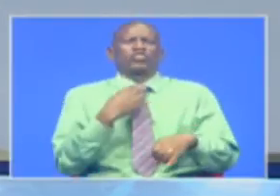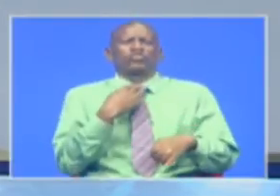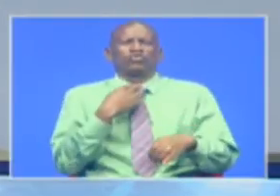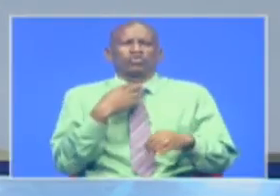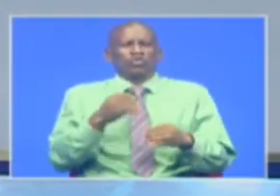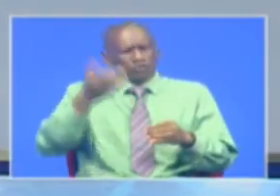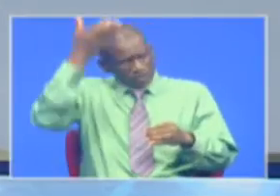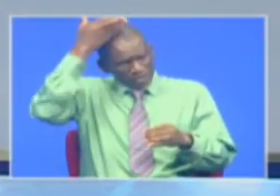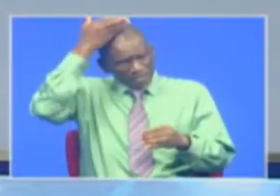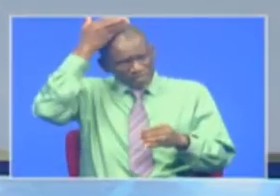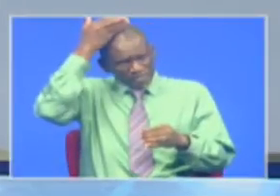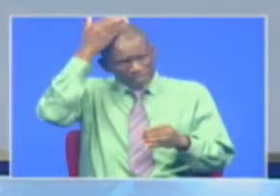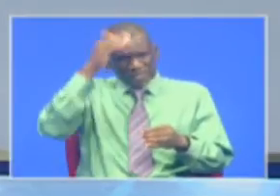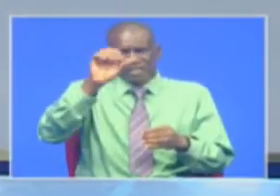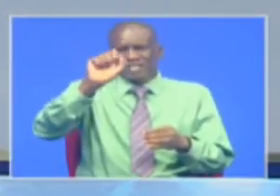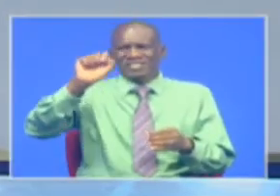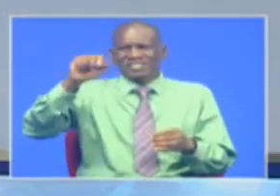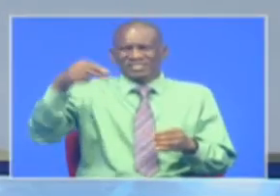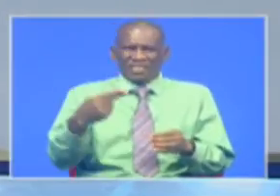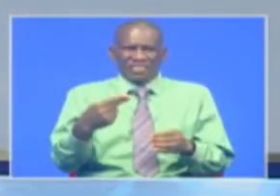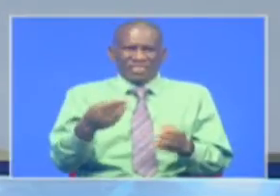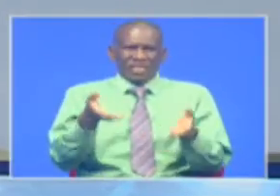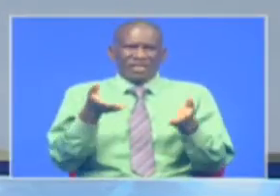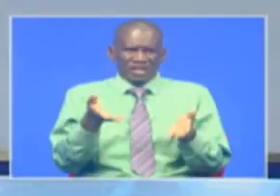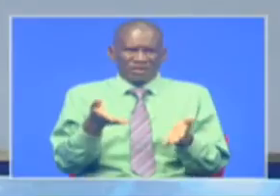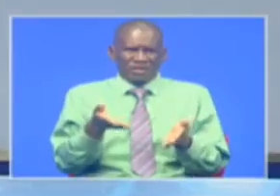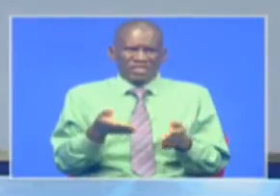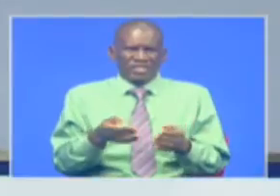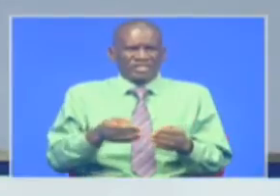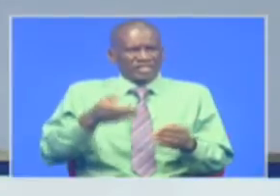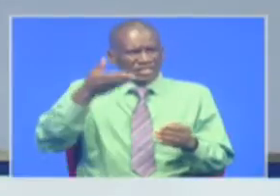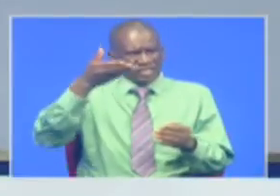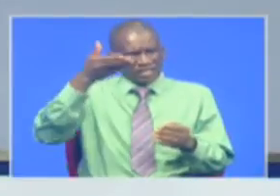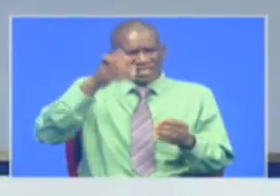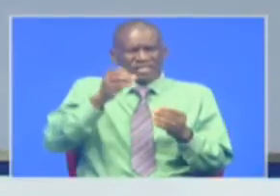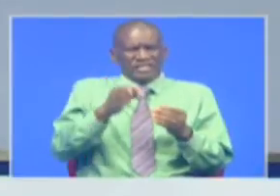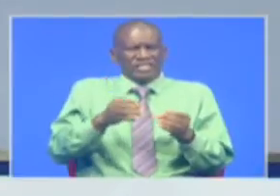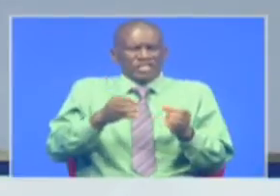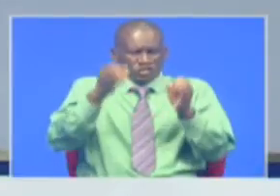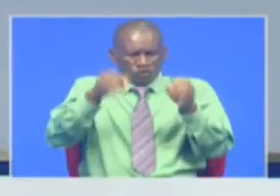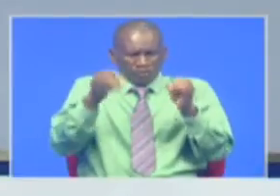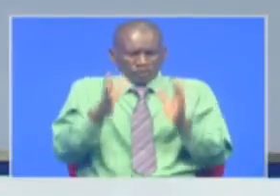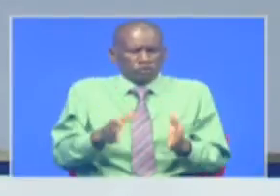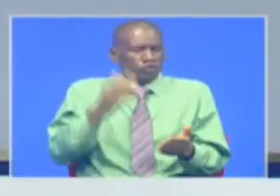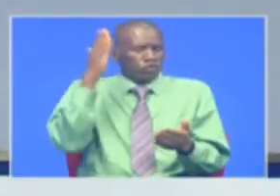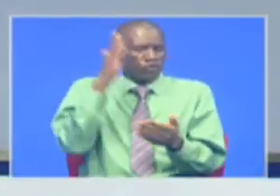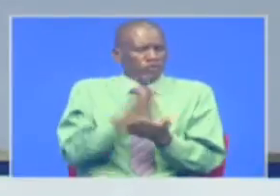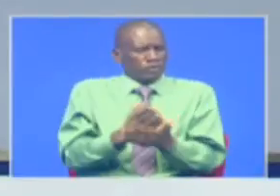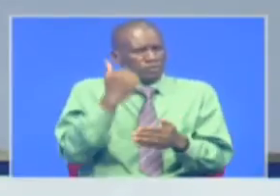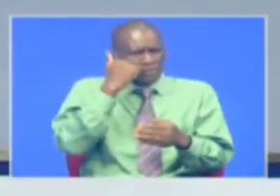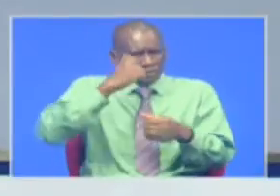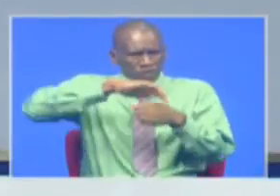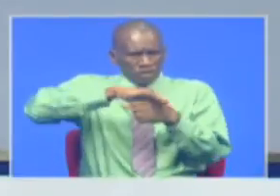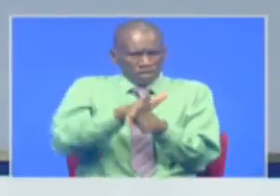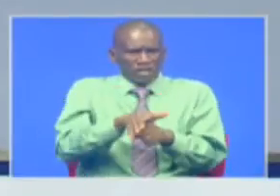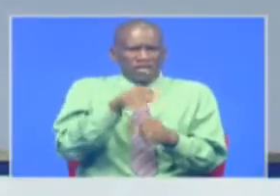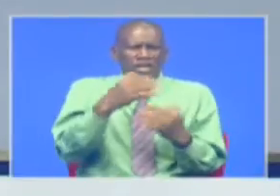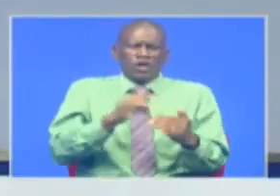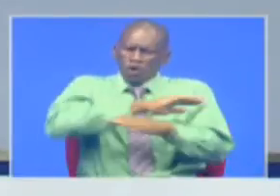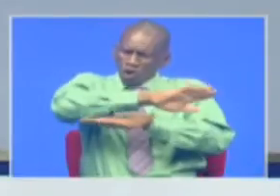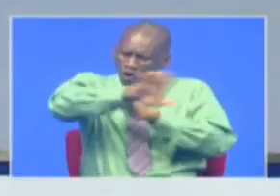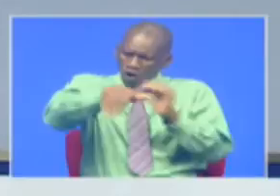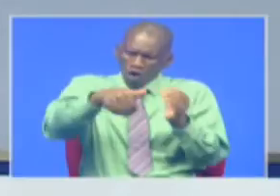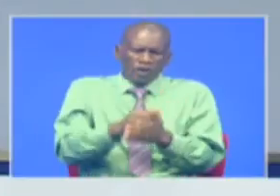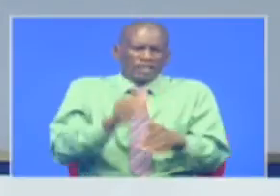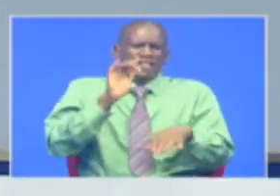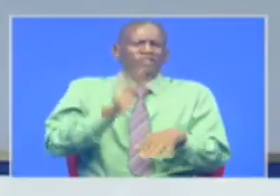Nurses, Seth Panyako, is the latest nurse to test positive for the coronavirus. This brings the total number of